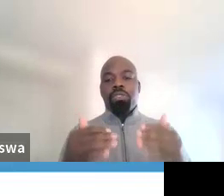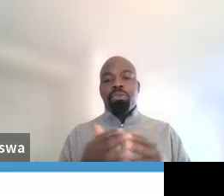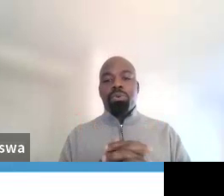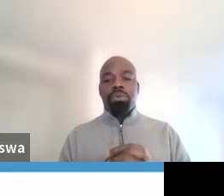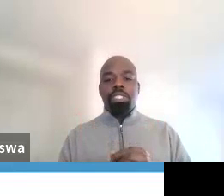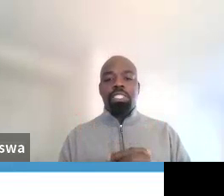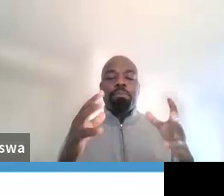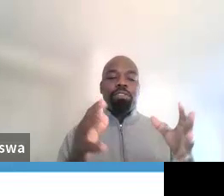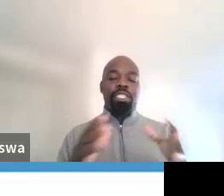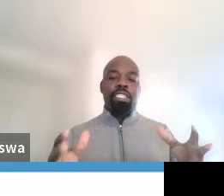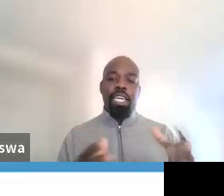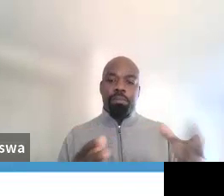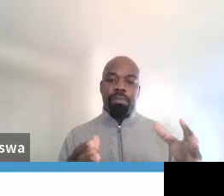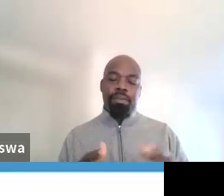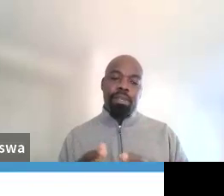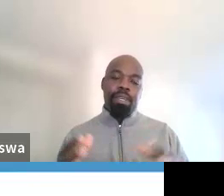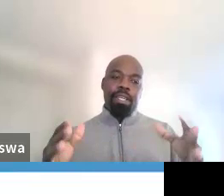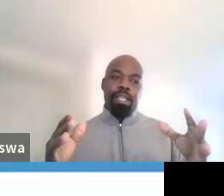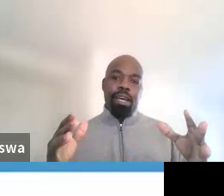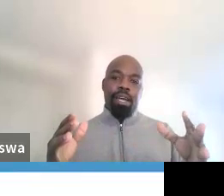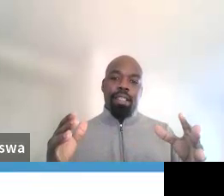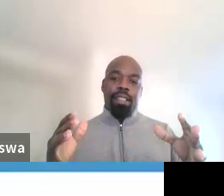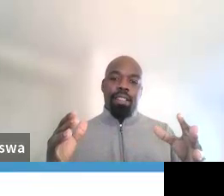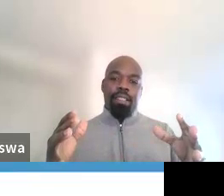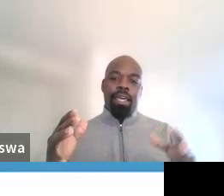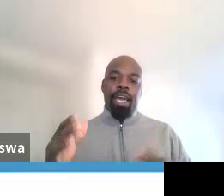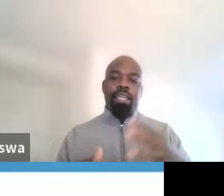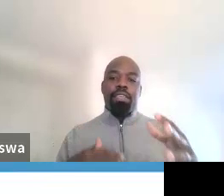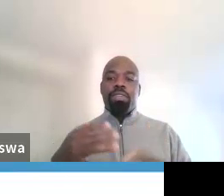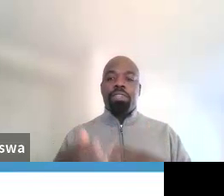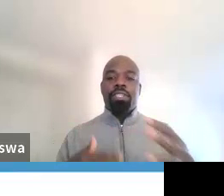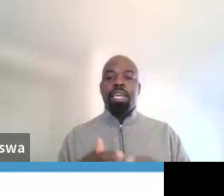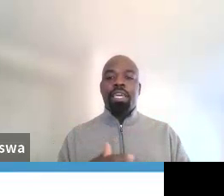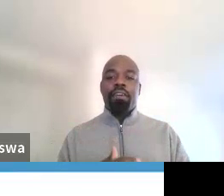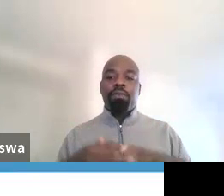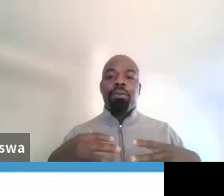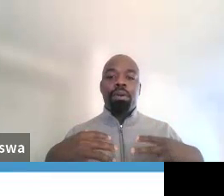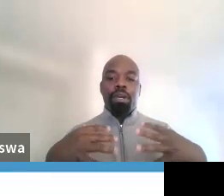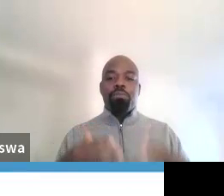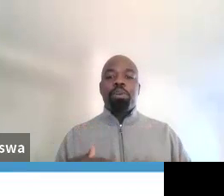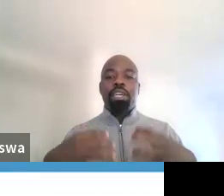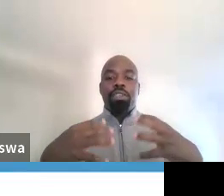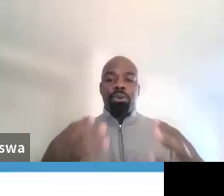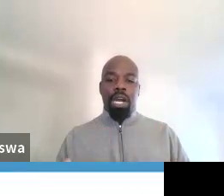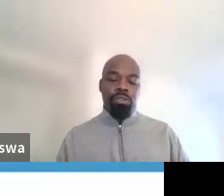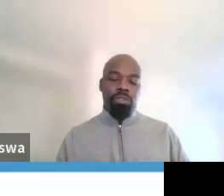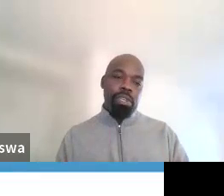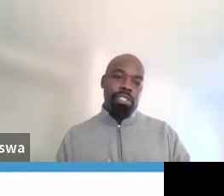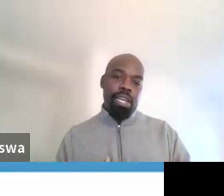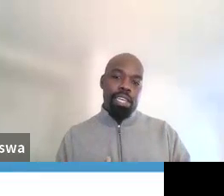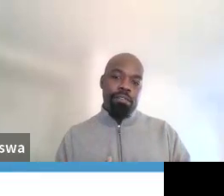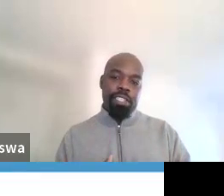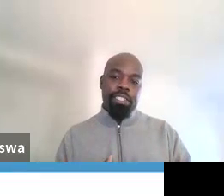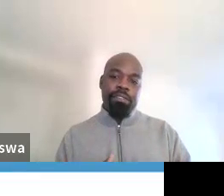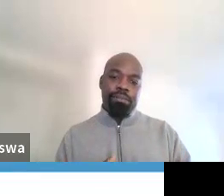then go through some of the steps that you need to take to make your